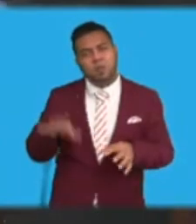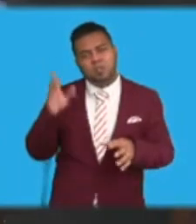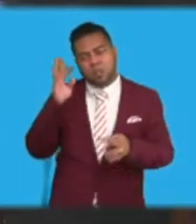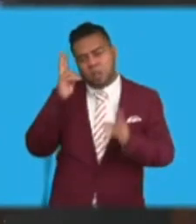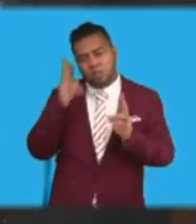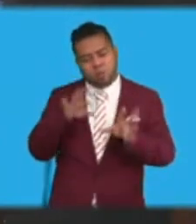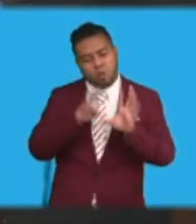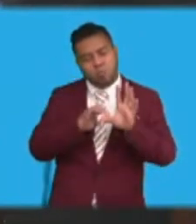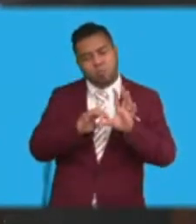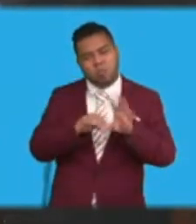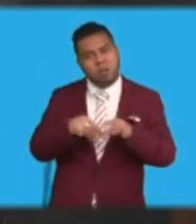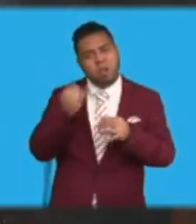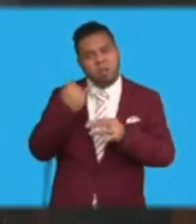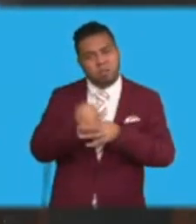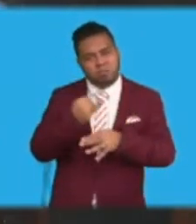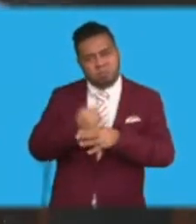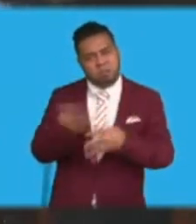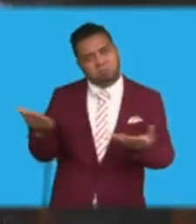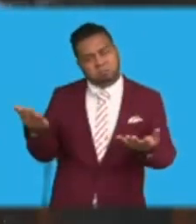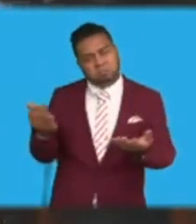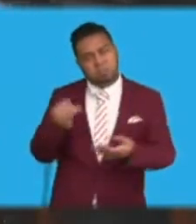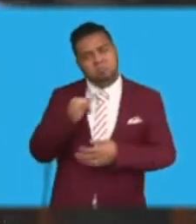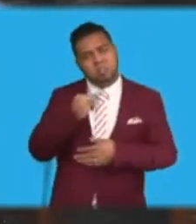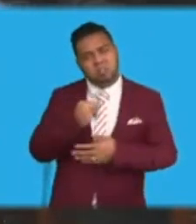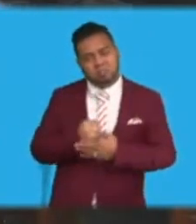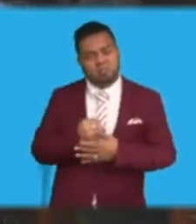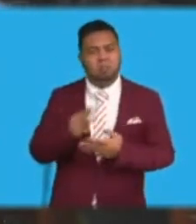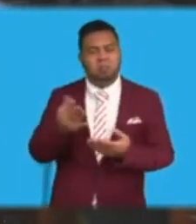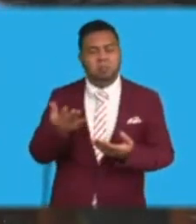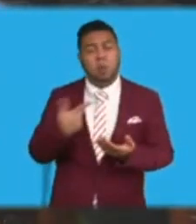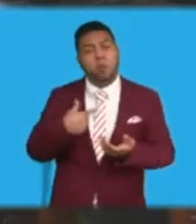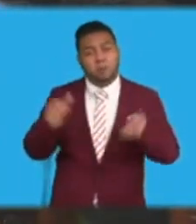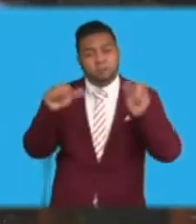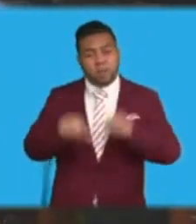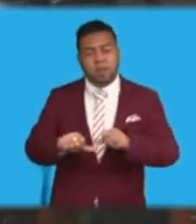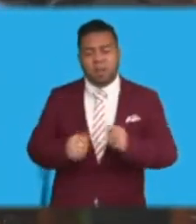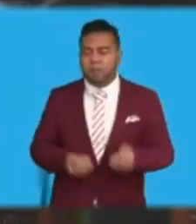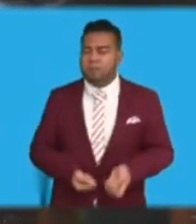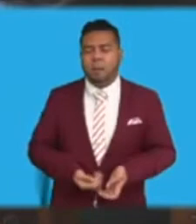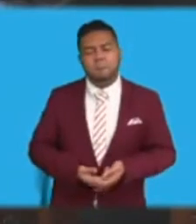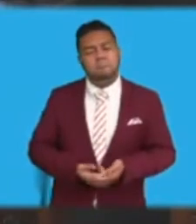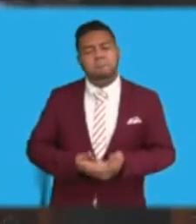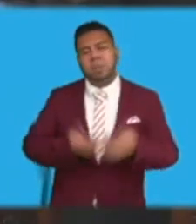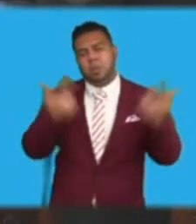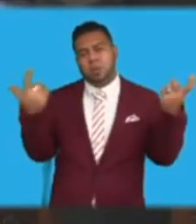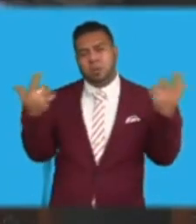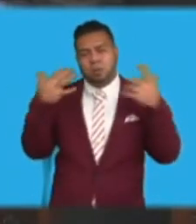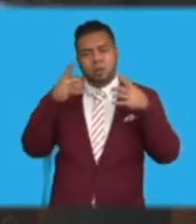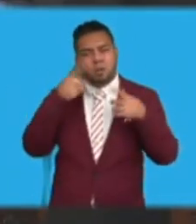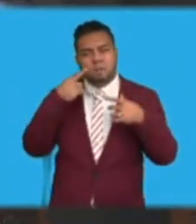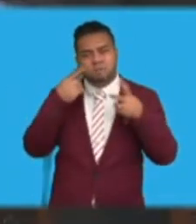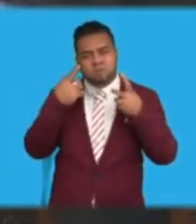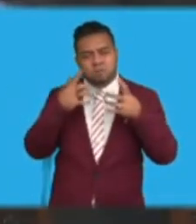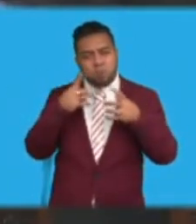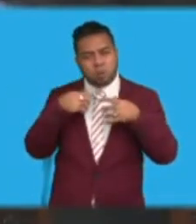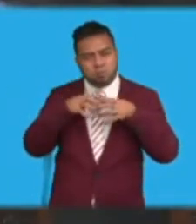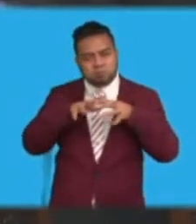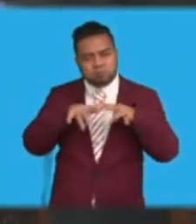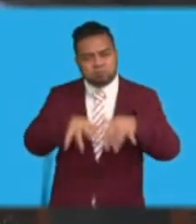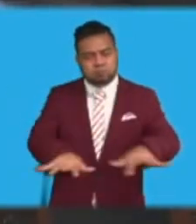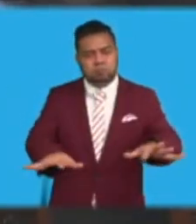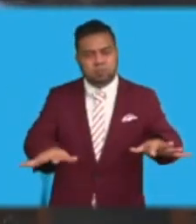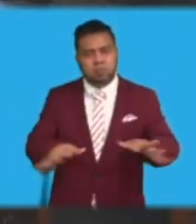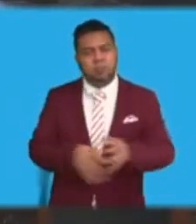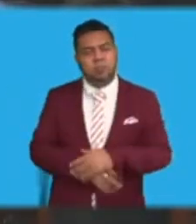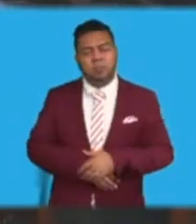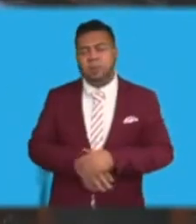Madam Speaker. And whenever the dams fail, and there's massive flooding downstream, Madam Speaker. So fortunately, we did not have